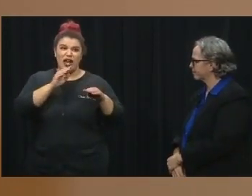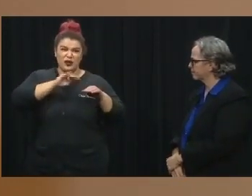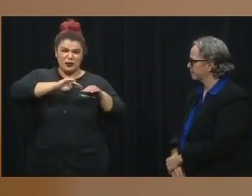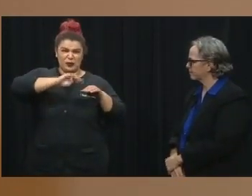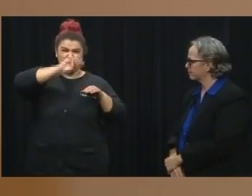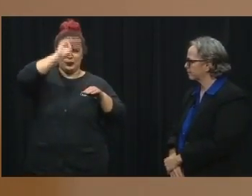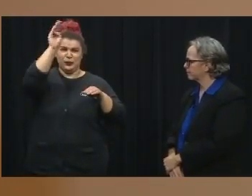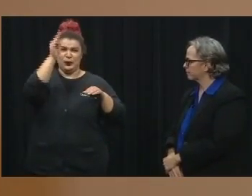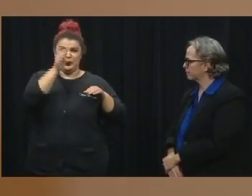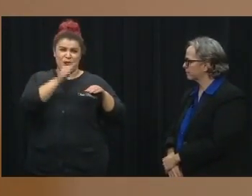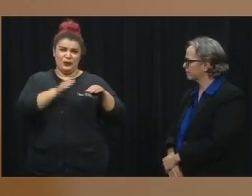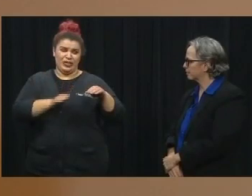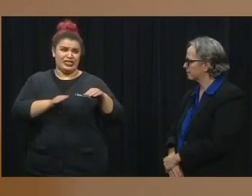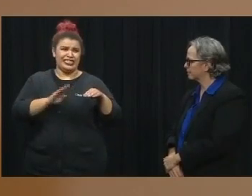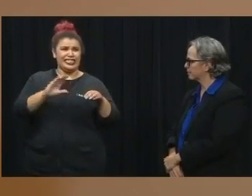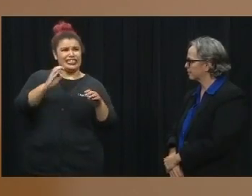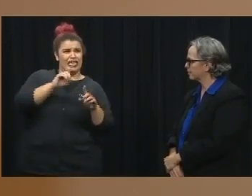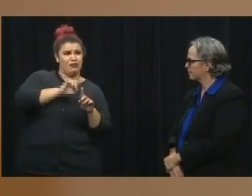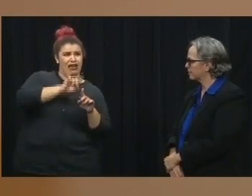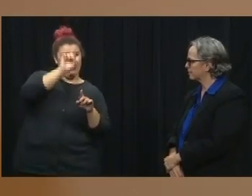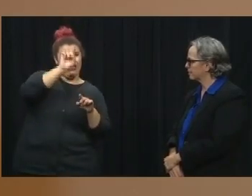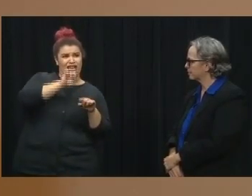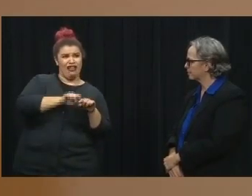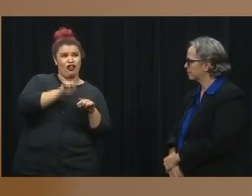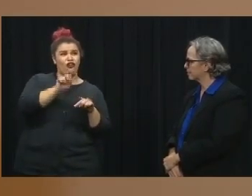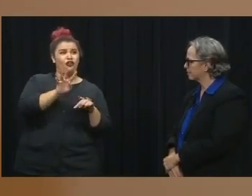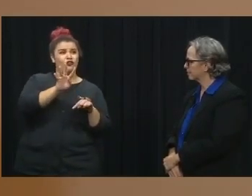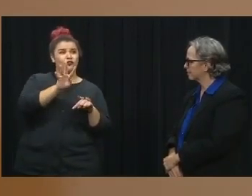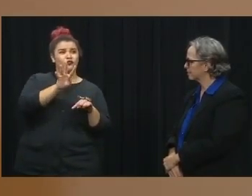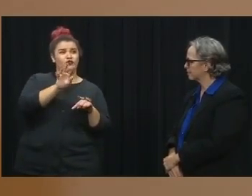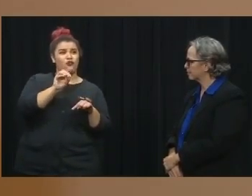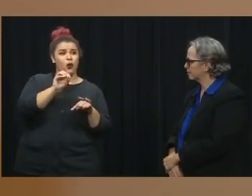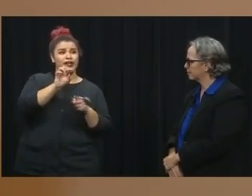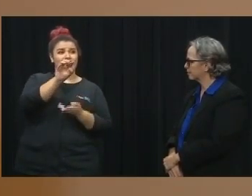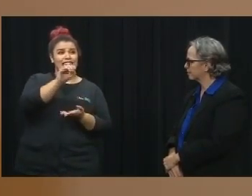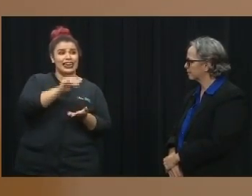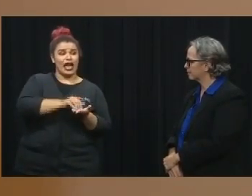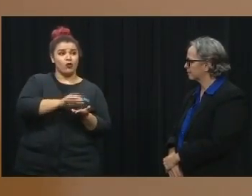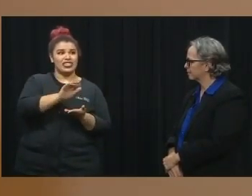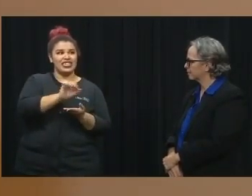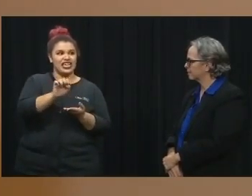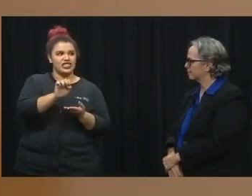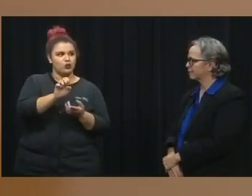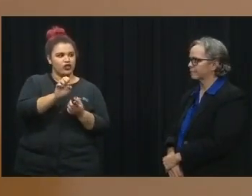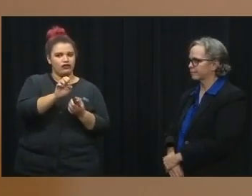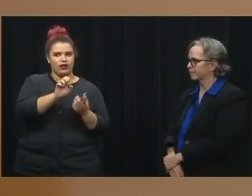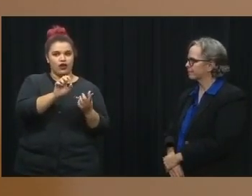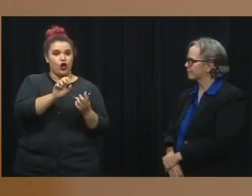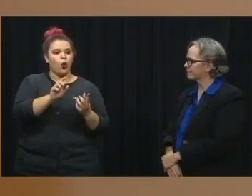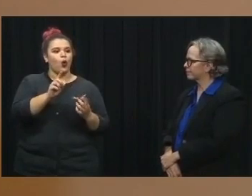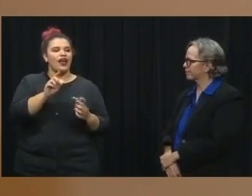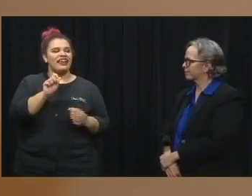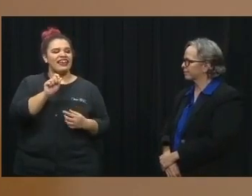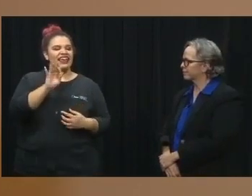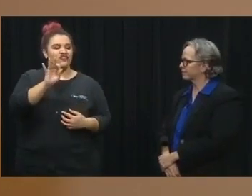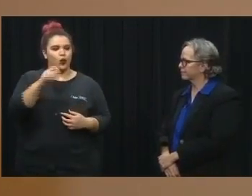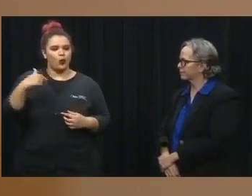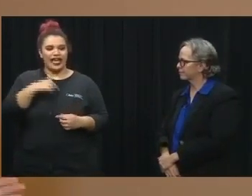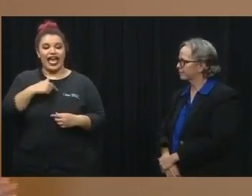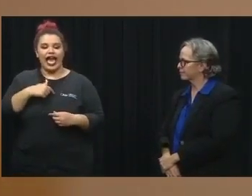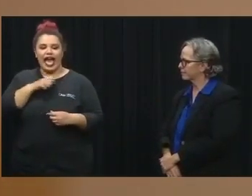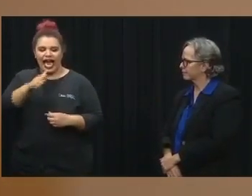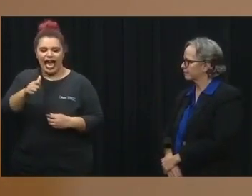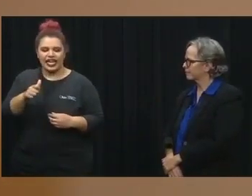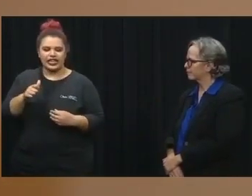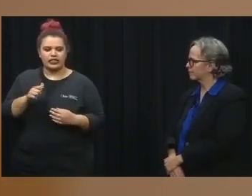it looked like about 40,000 cases at what would be today, and that is, yes, that would be if we had not taken